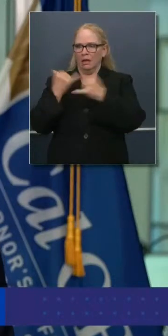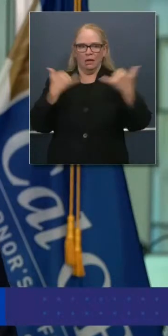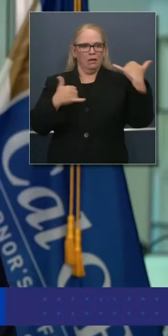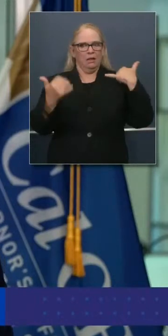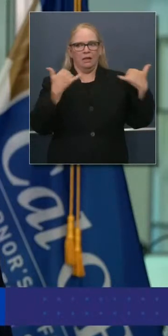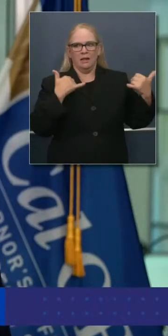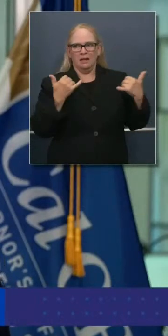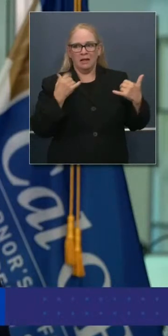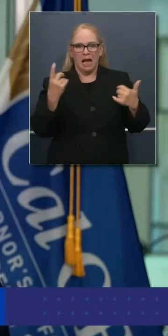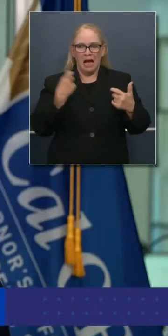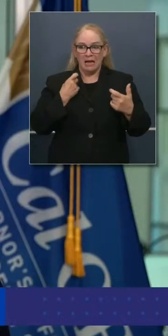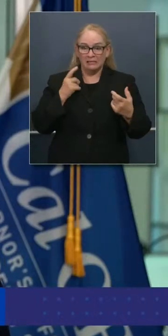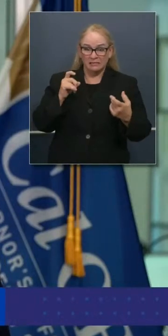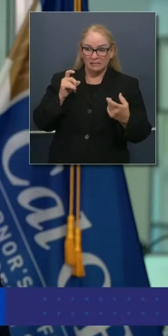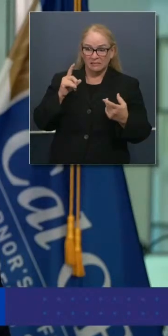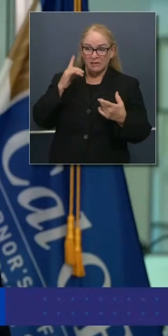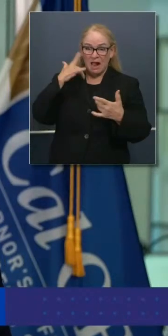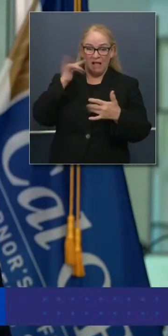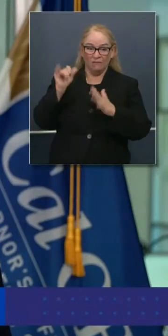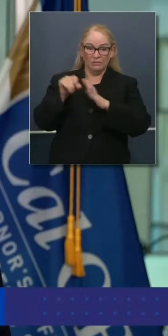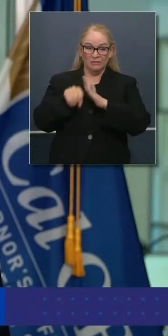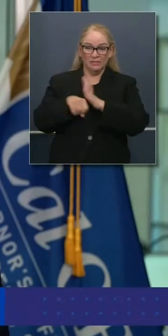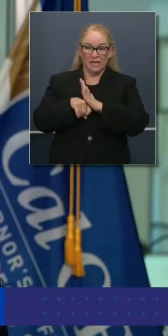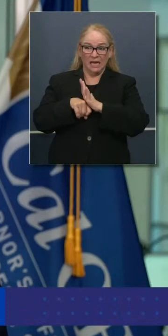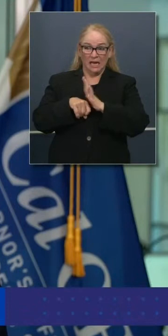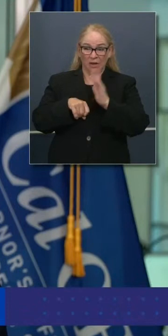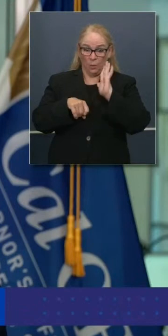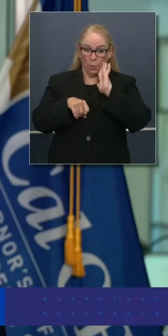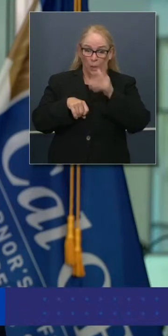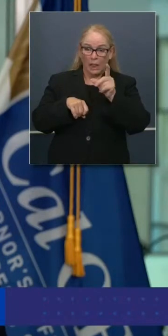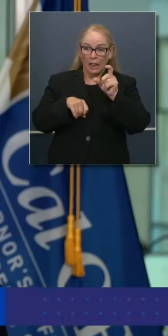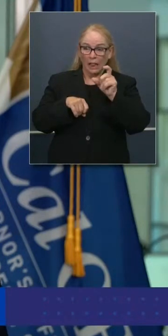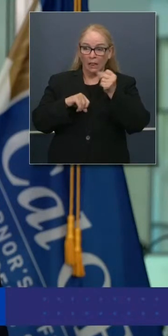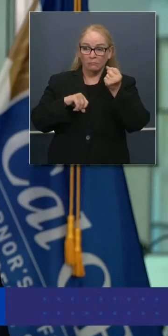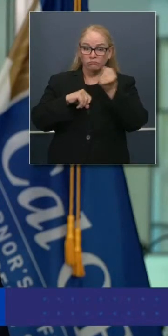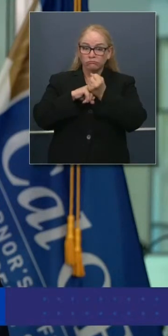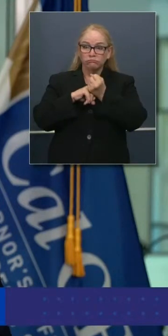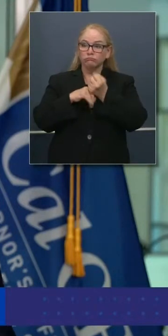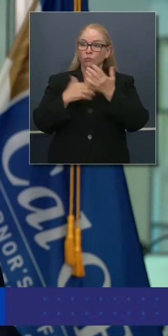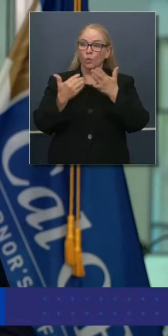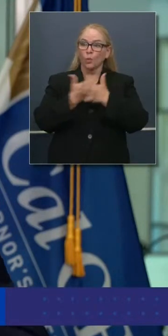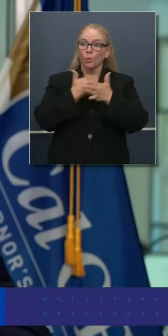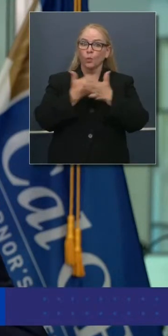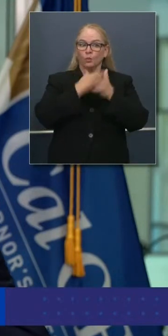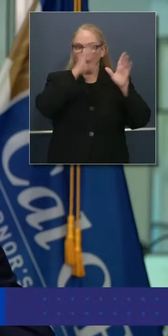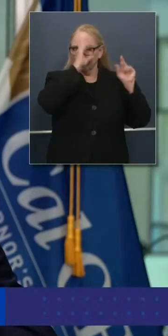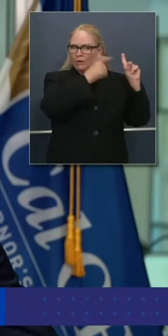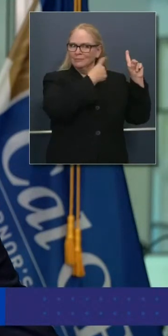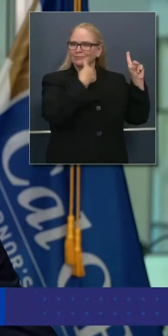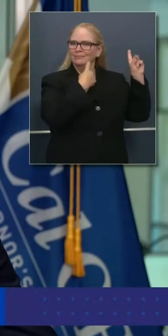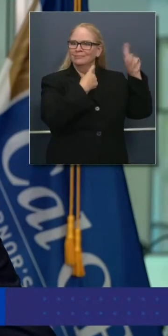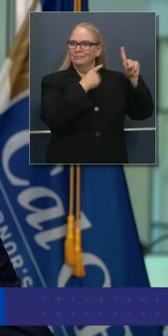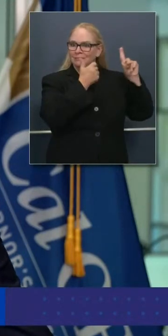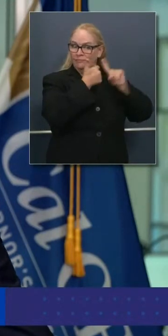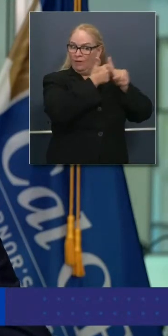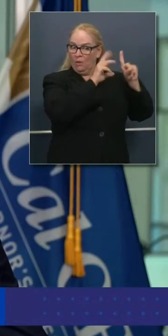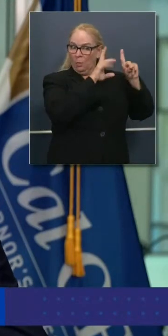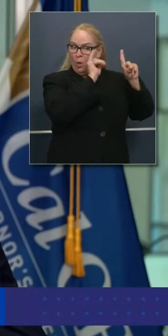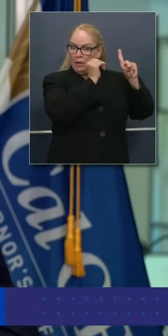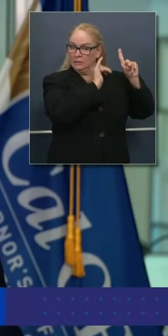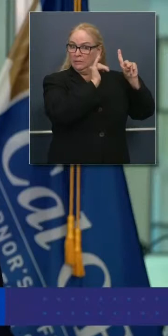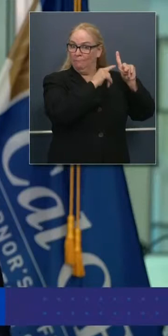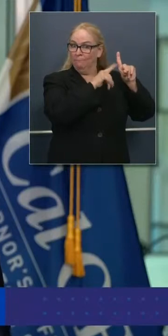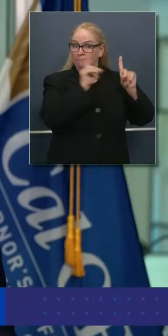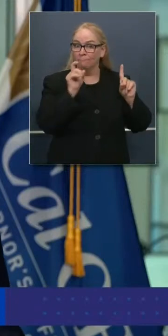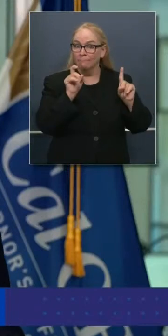of California will participate in the new unemployment insurance efforts that the President tried to formalize over